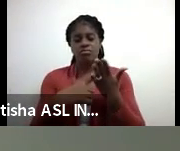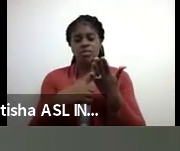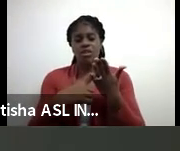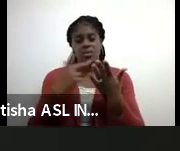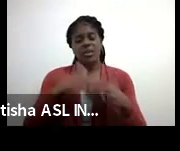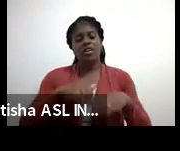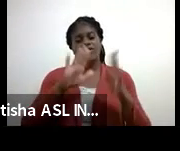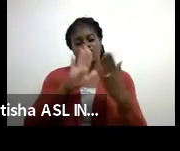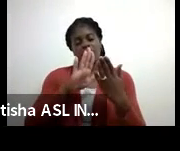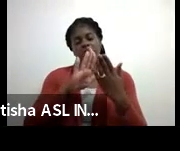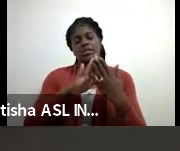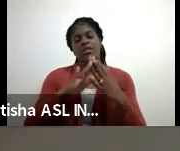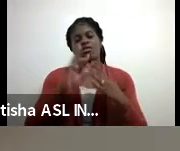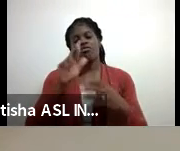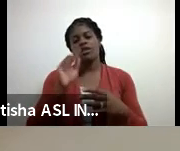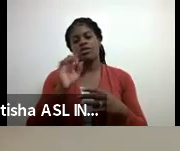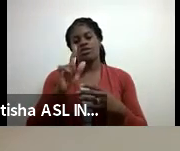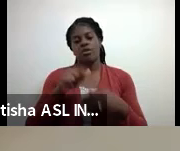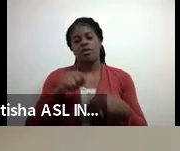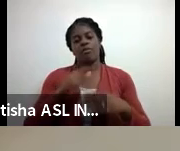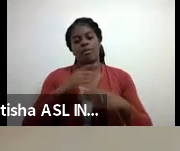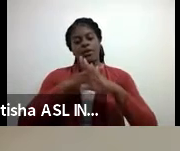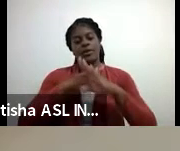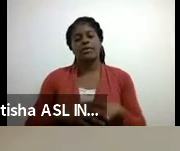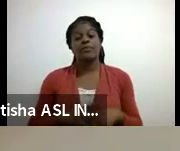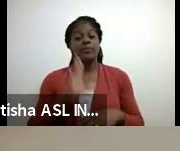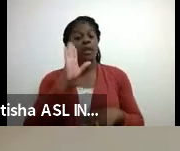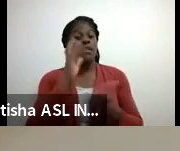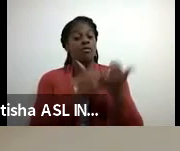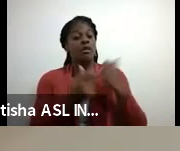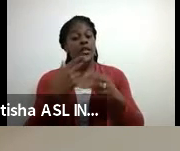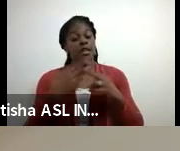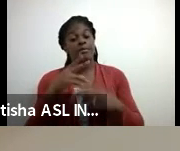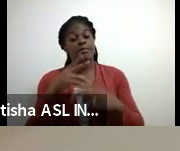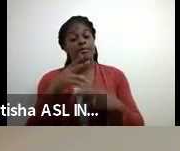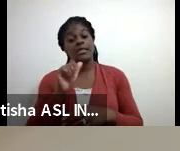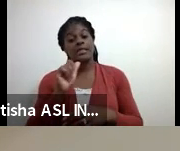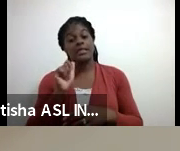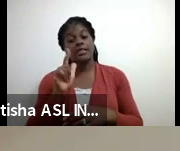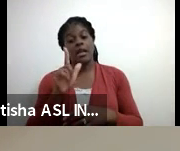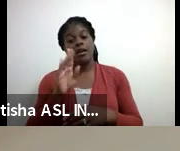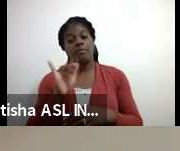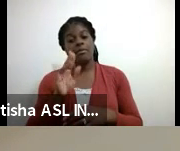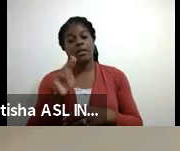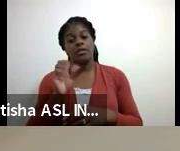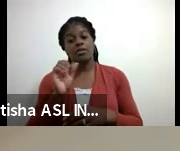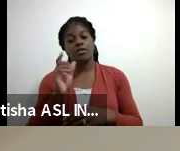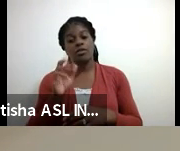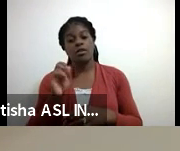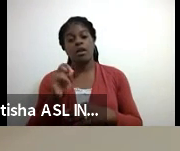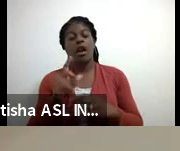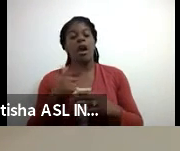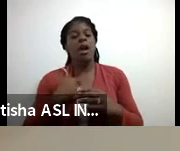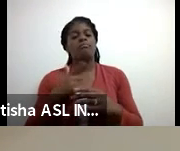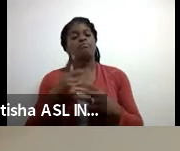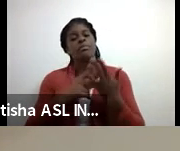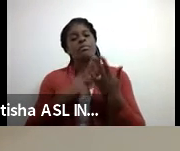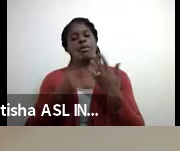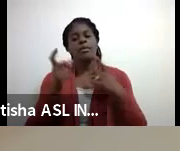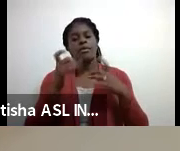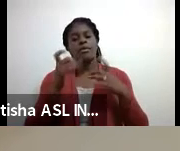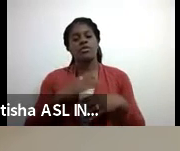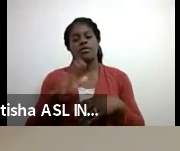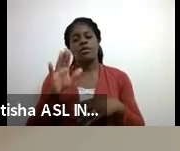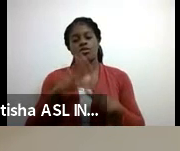barriers. Hi, everyone. My name is Dalvin Osorio, and I am the program manager for the Children with Intensive Needs program at the Montgomery